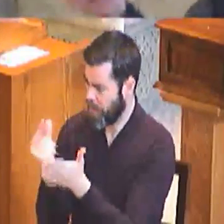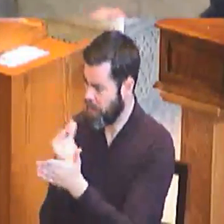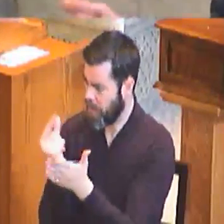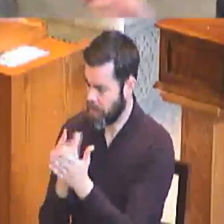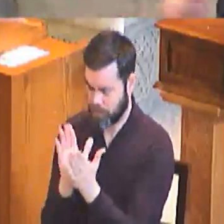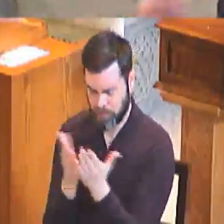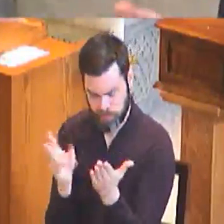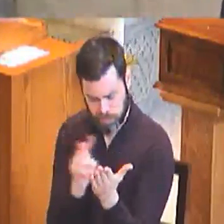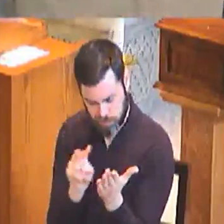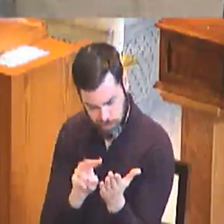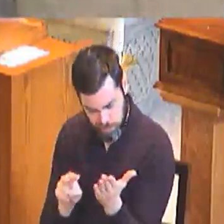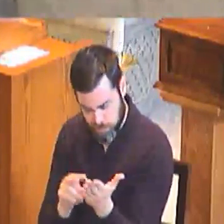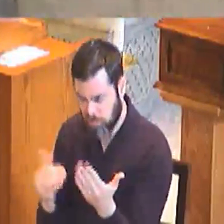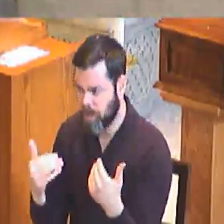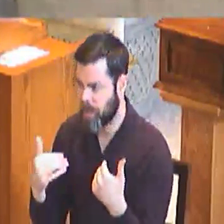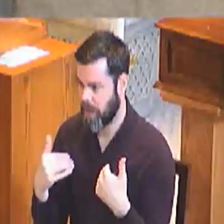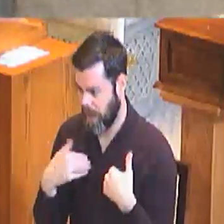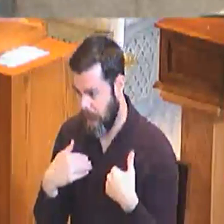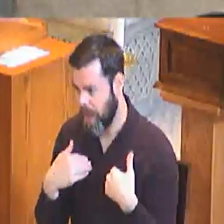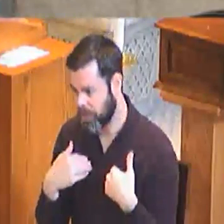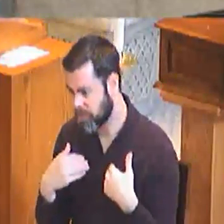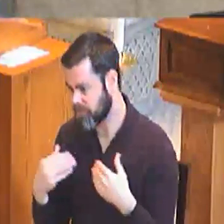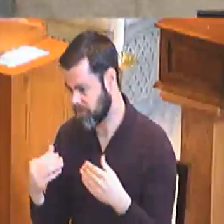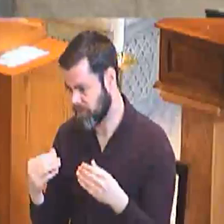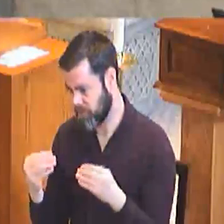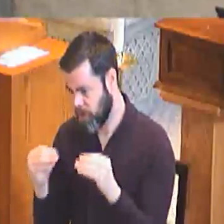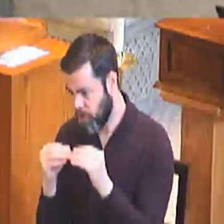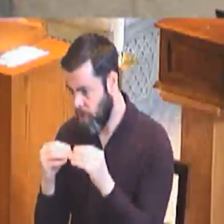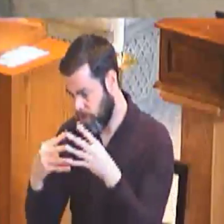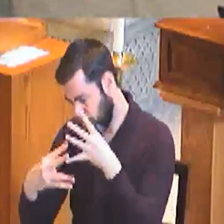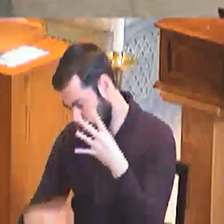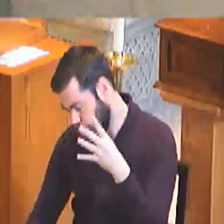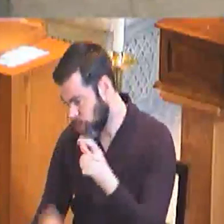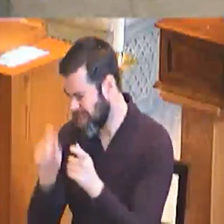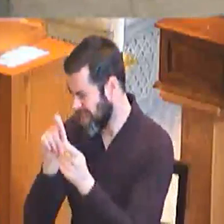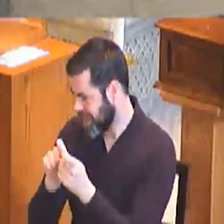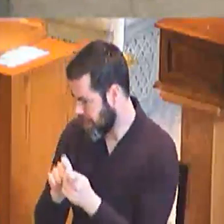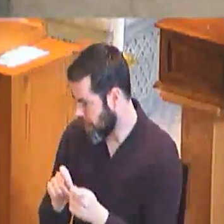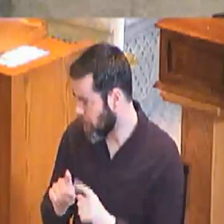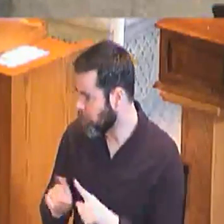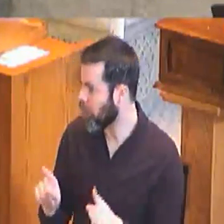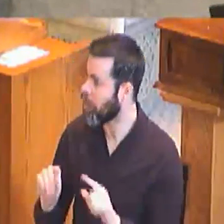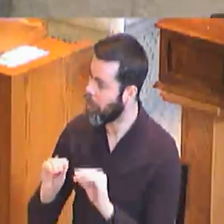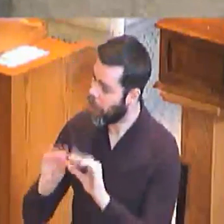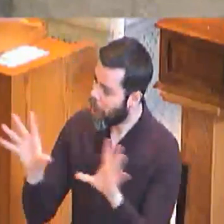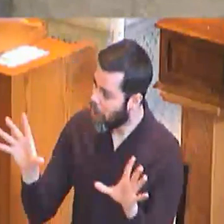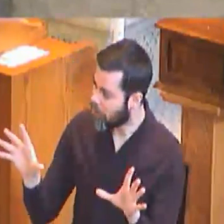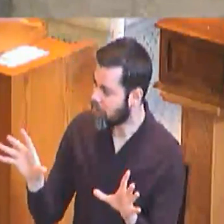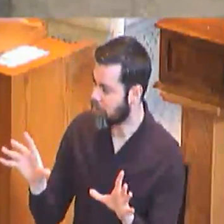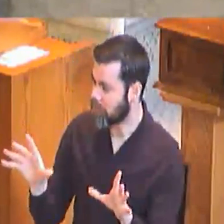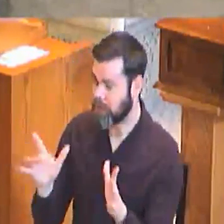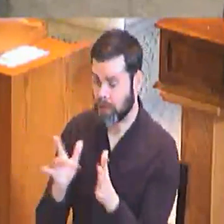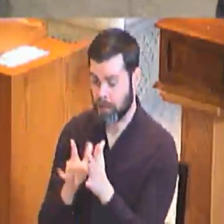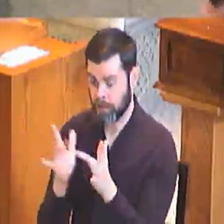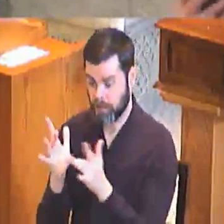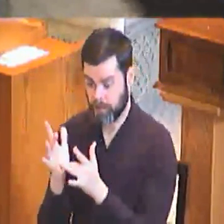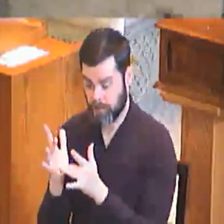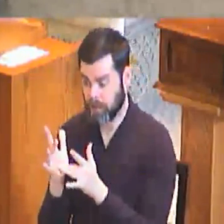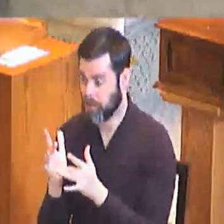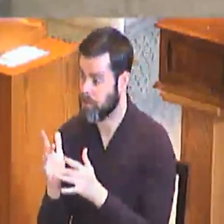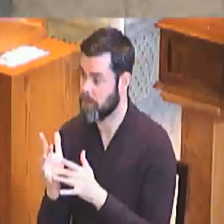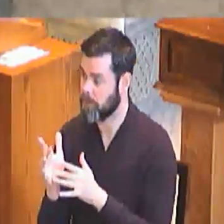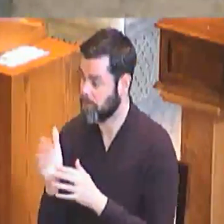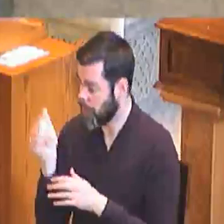and color some additional details. But obviously, you know, Jesus